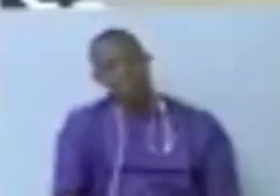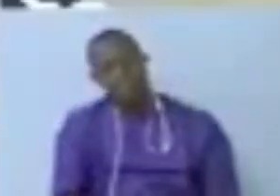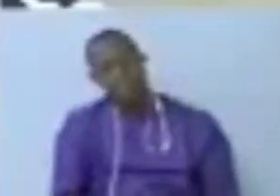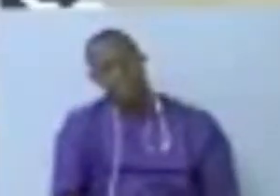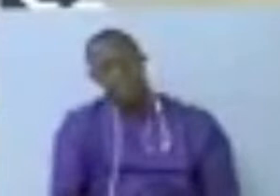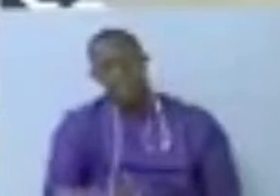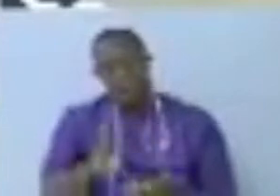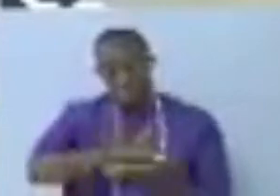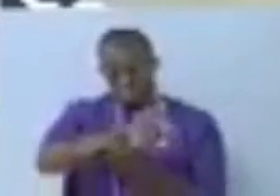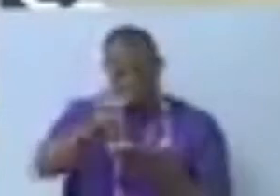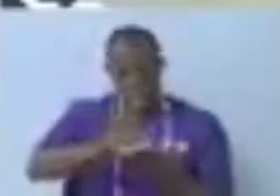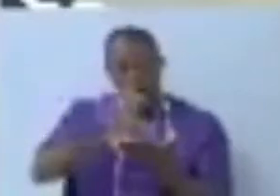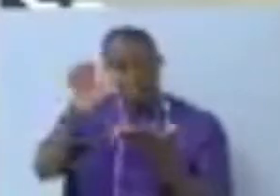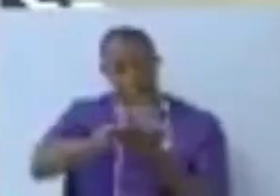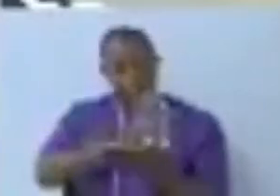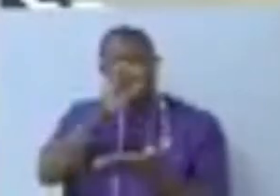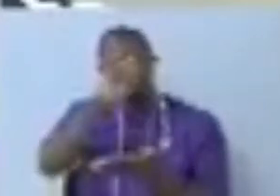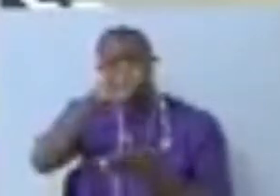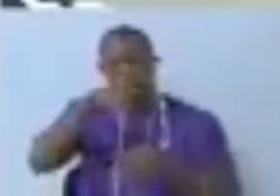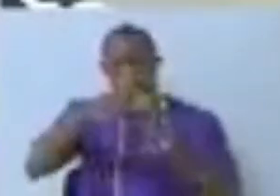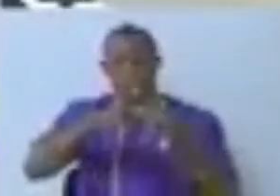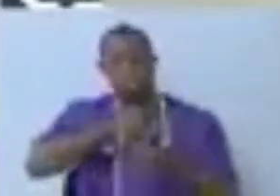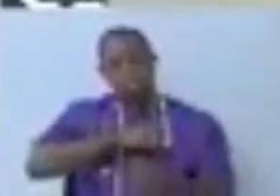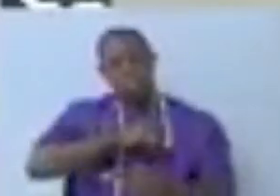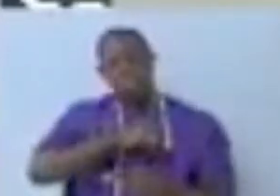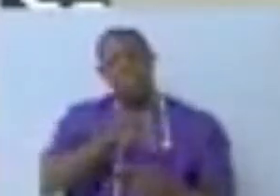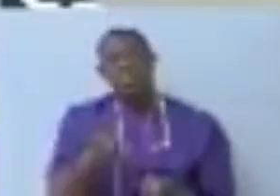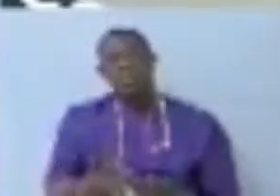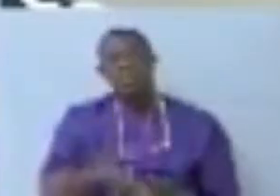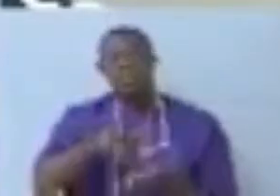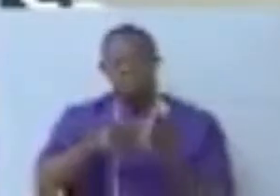the documents speak for themselves. Well, when